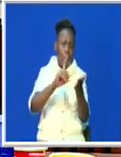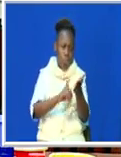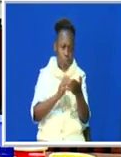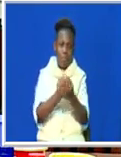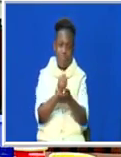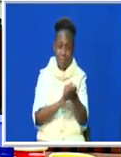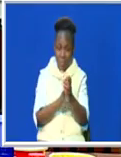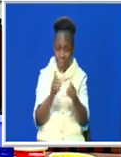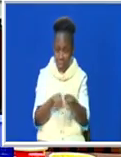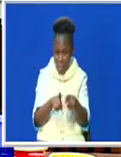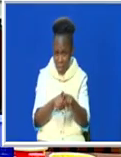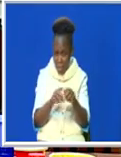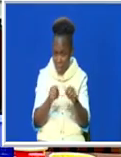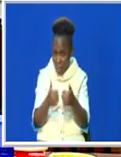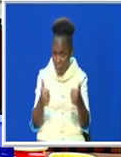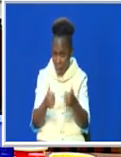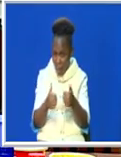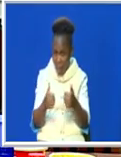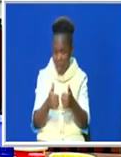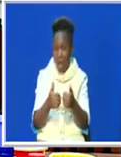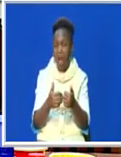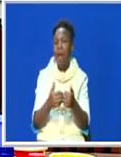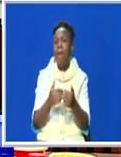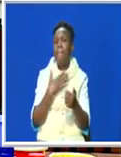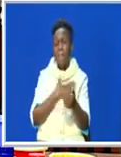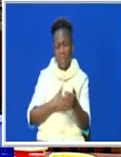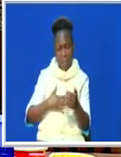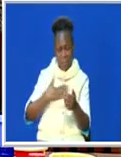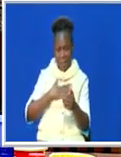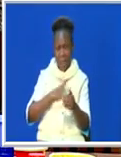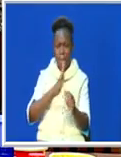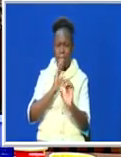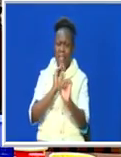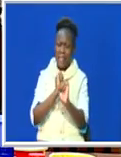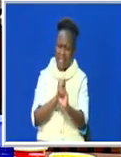Did you get that? Let us stay safe from